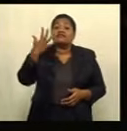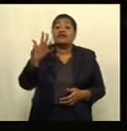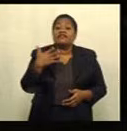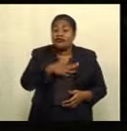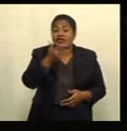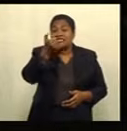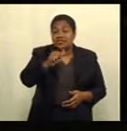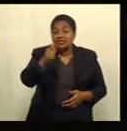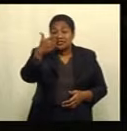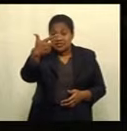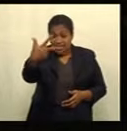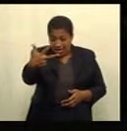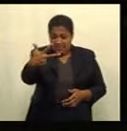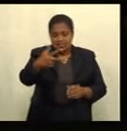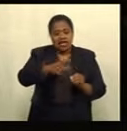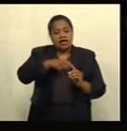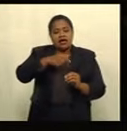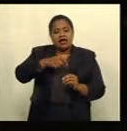2,568 active cases,